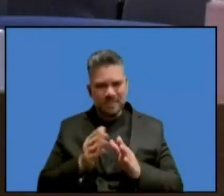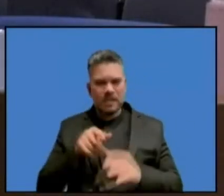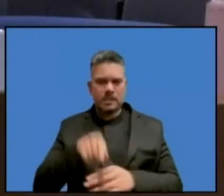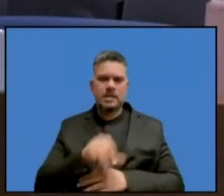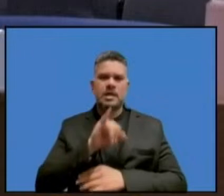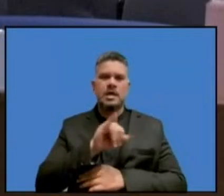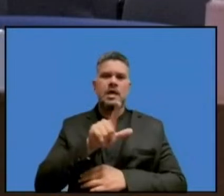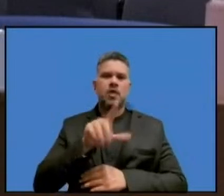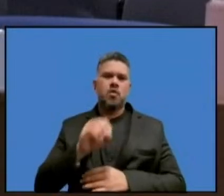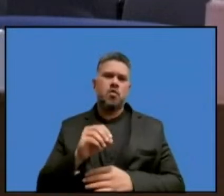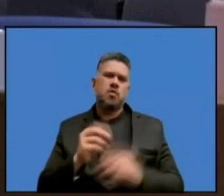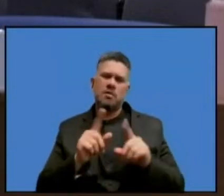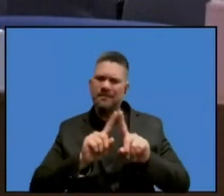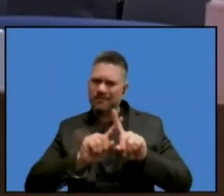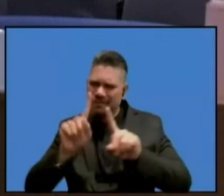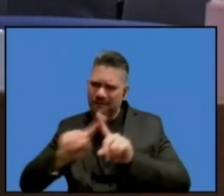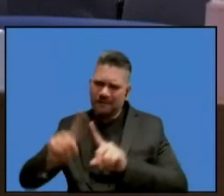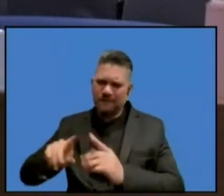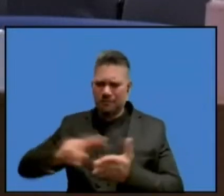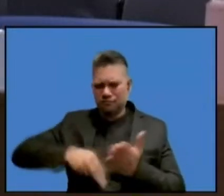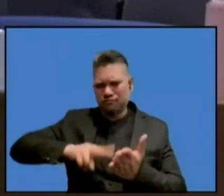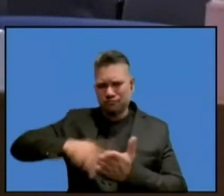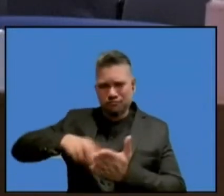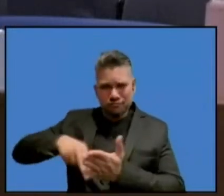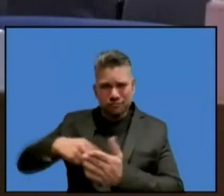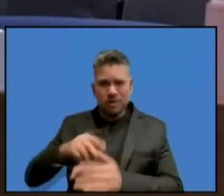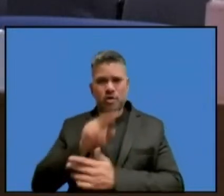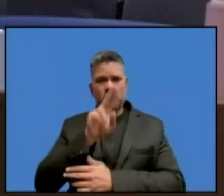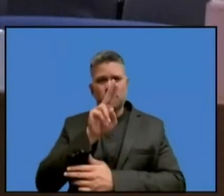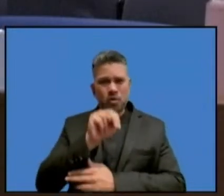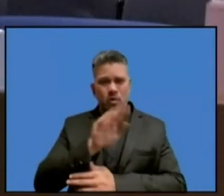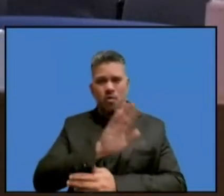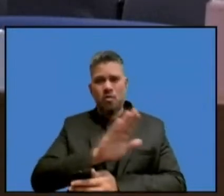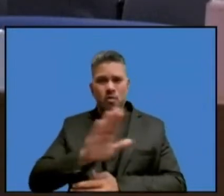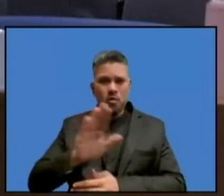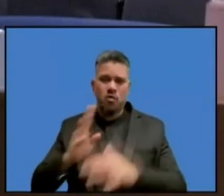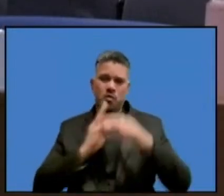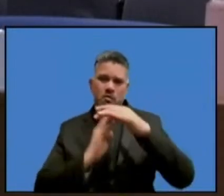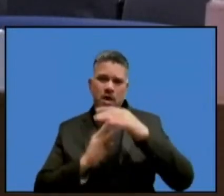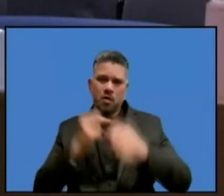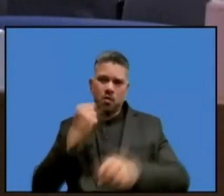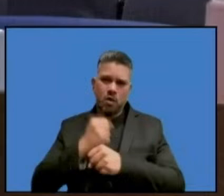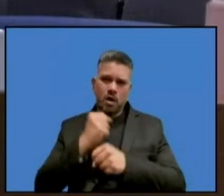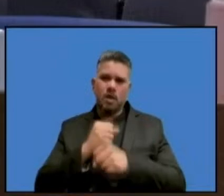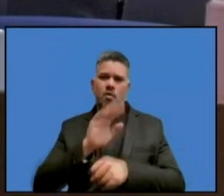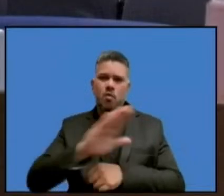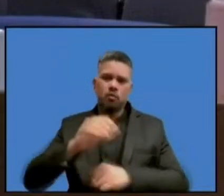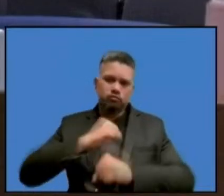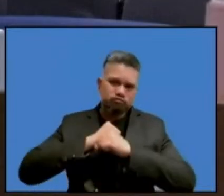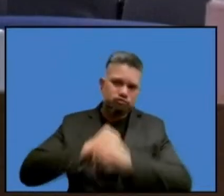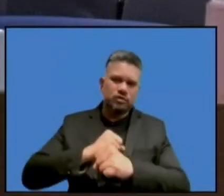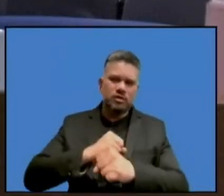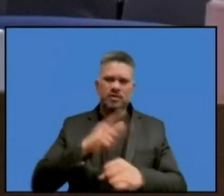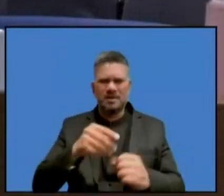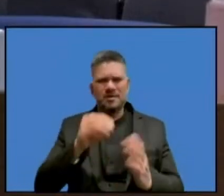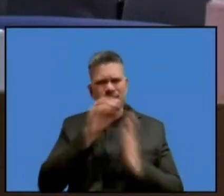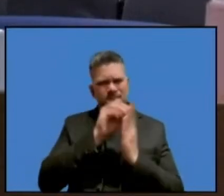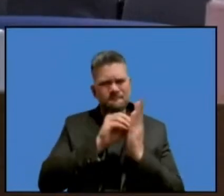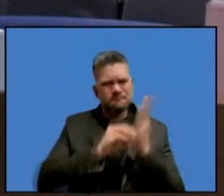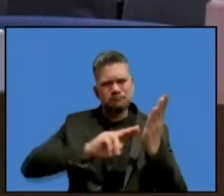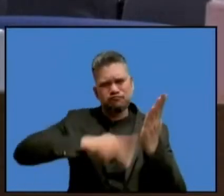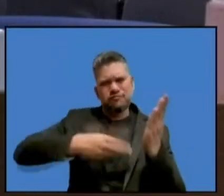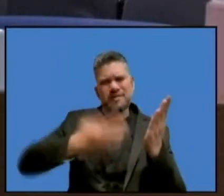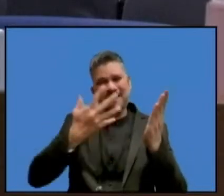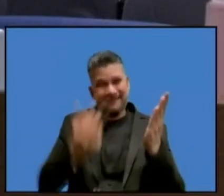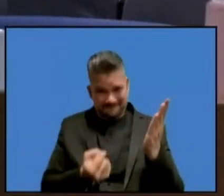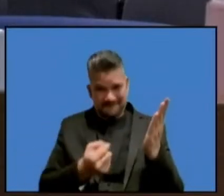and the UN International Convention on the Protection of the Rights of All Migrant Workers and members of their families. Realizing this right in